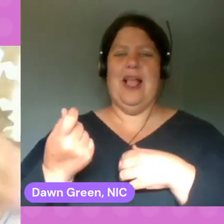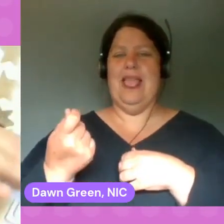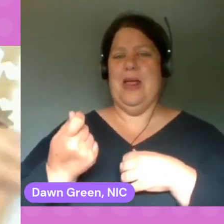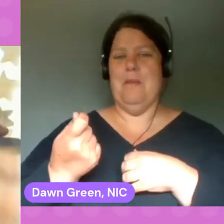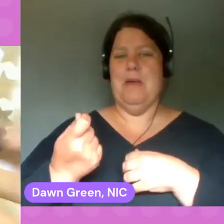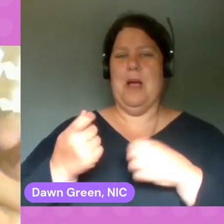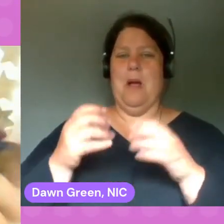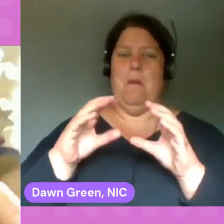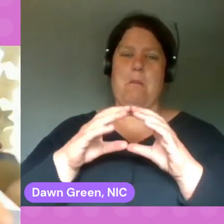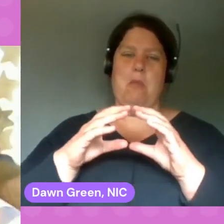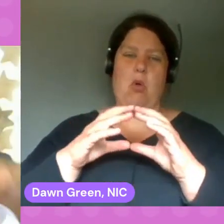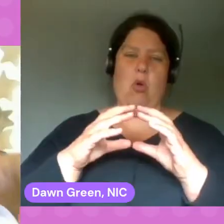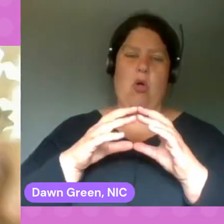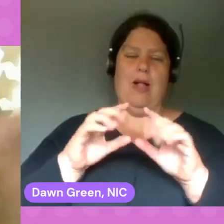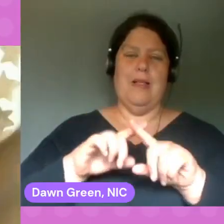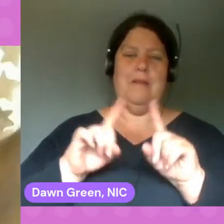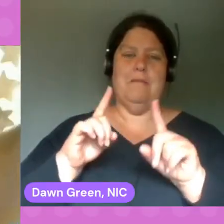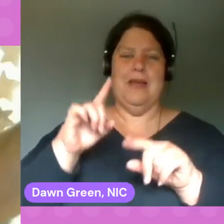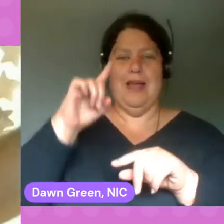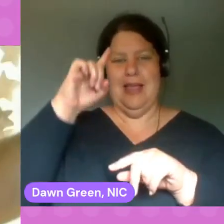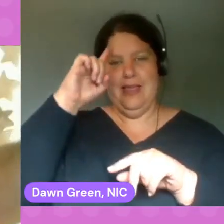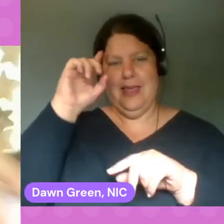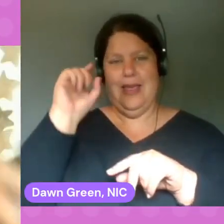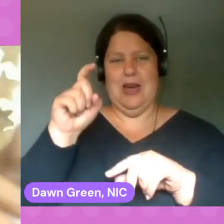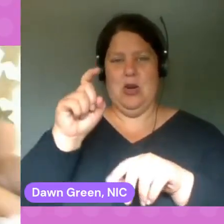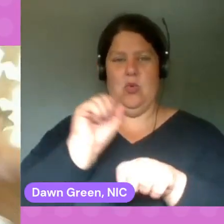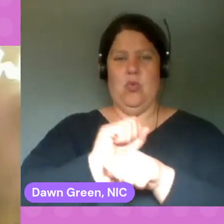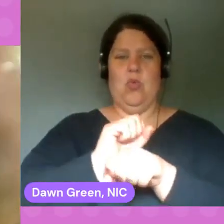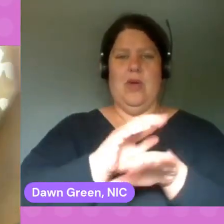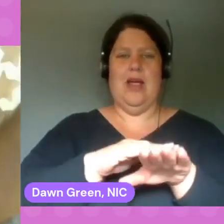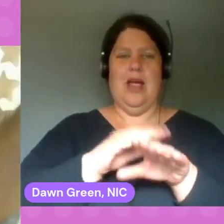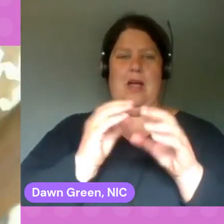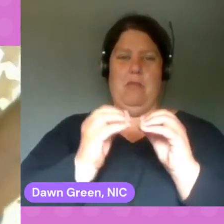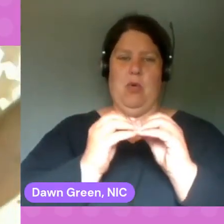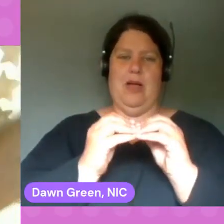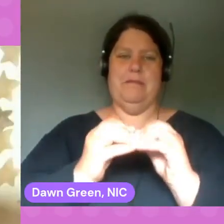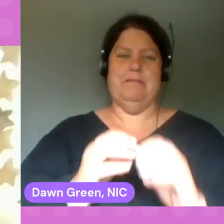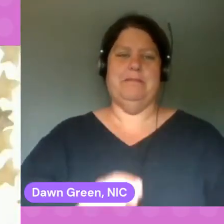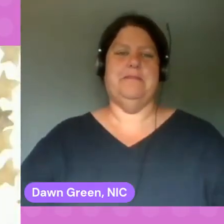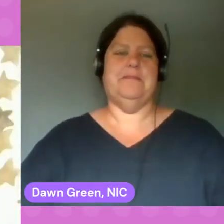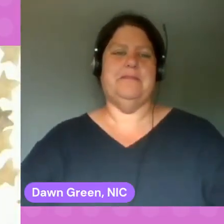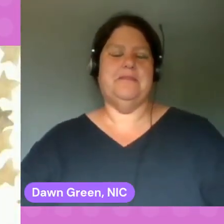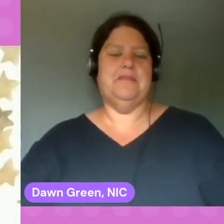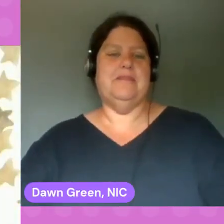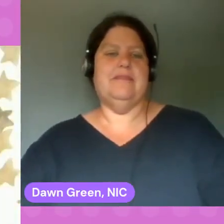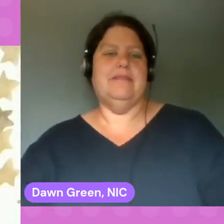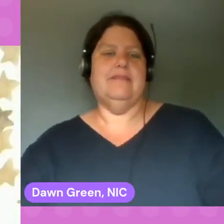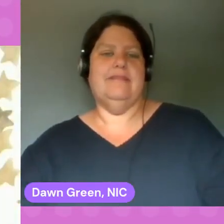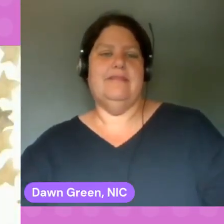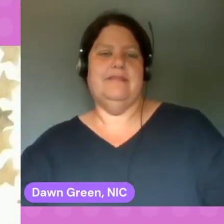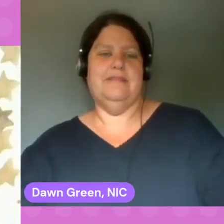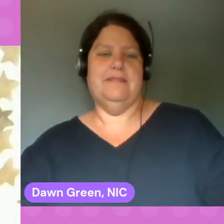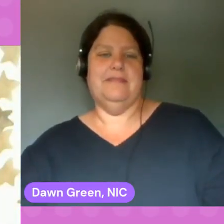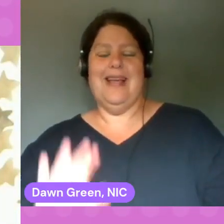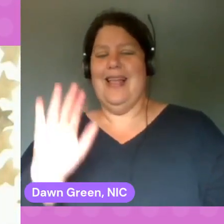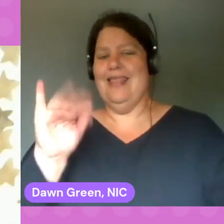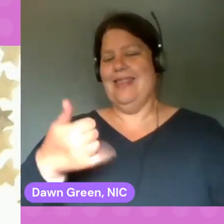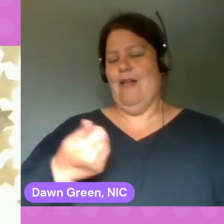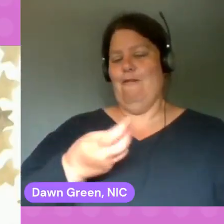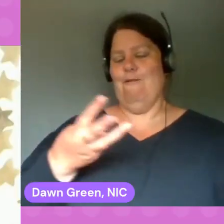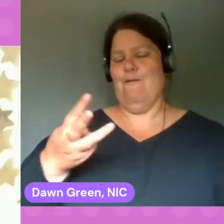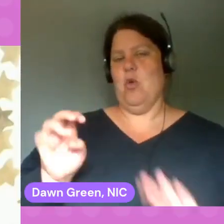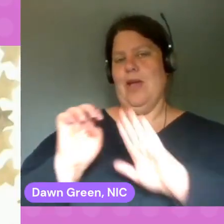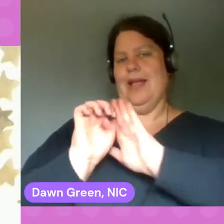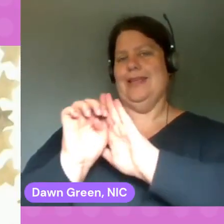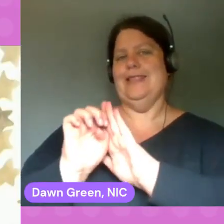ball, but I think I need to work on it a little bit more. So these are just a few examples,